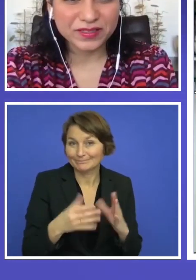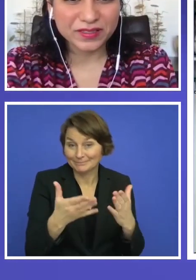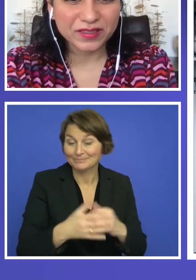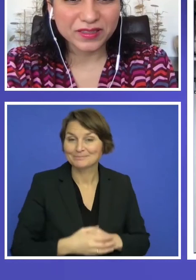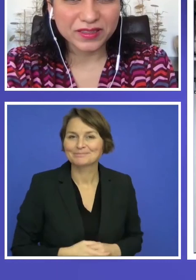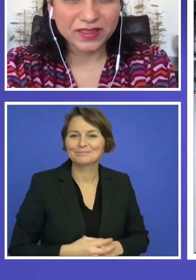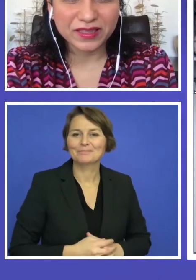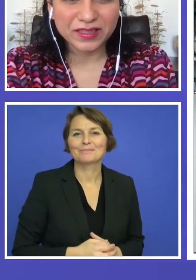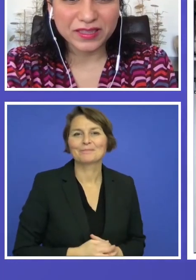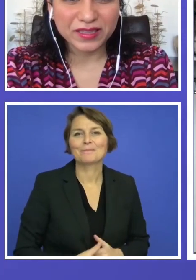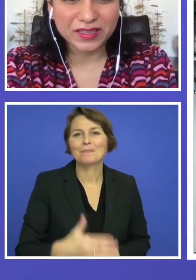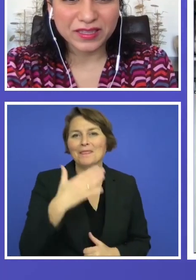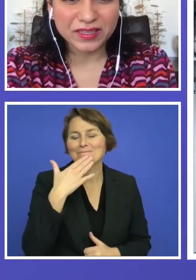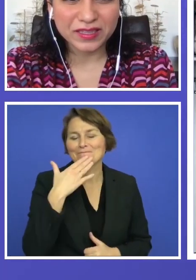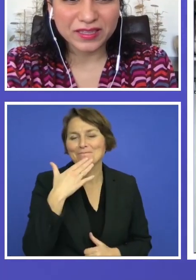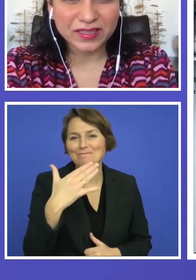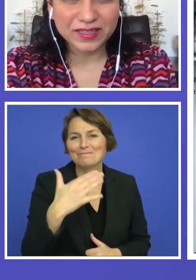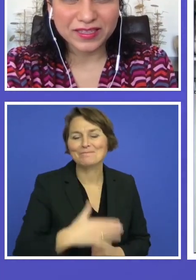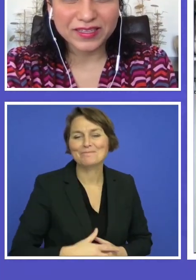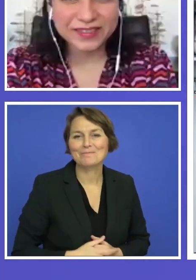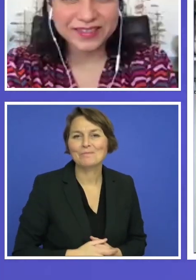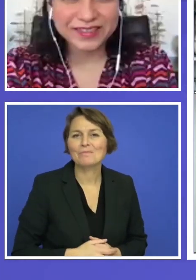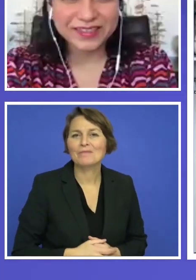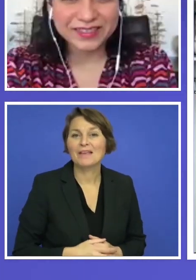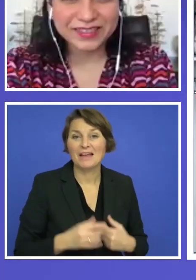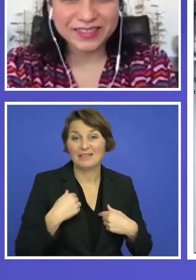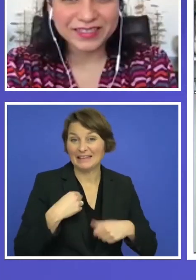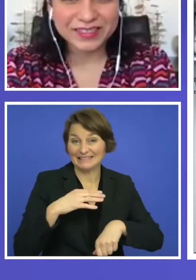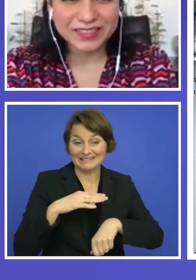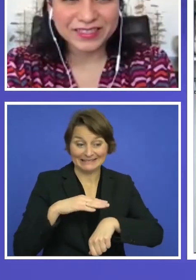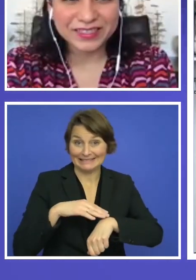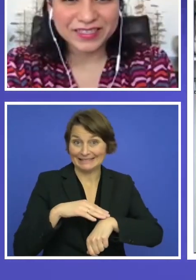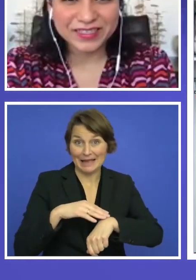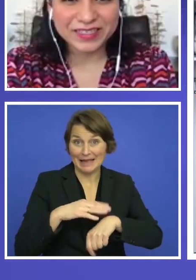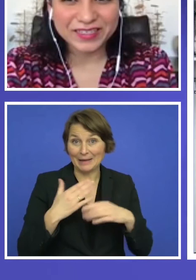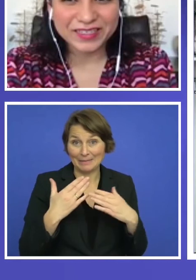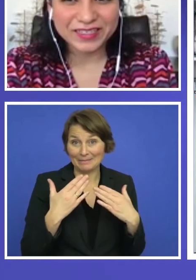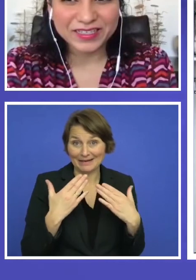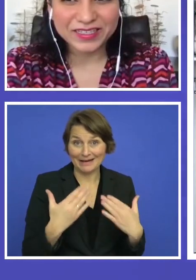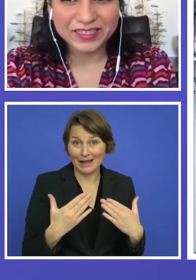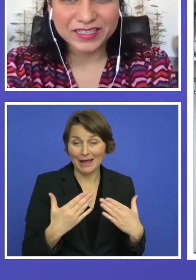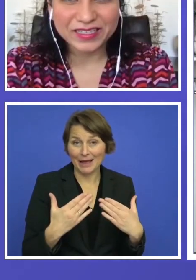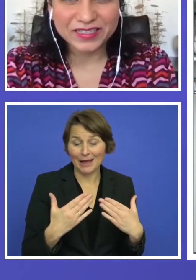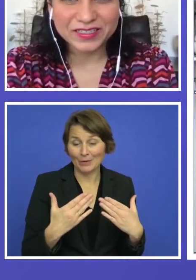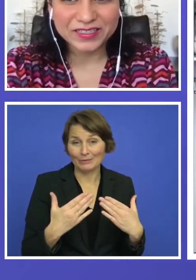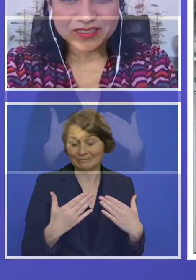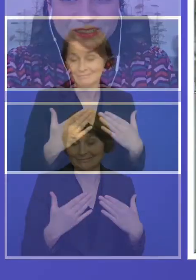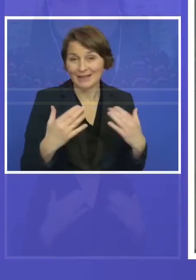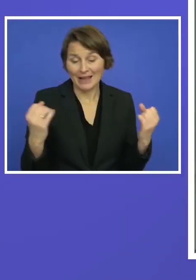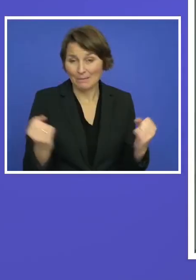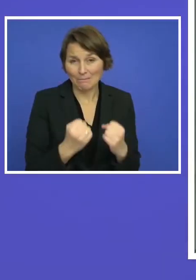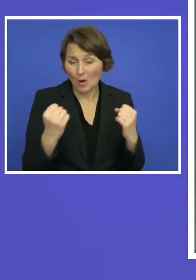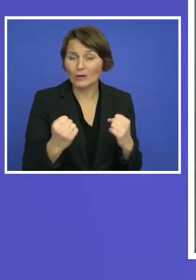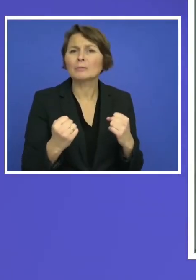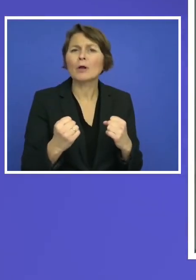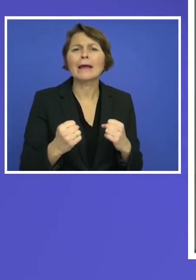Rupa. I don't think we have time for this to be a long-term agenda. I think this is urgent and we need to do